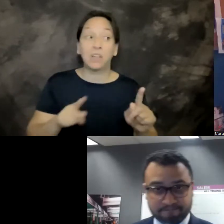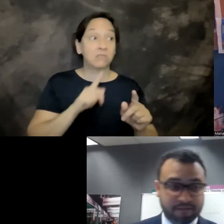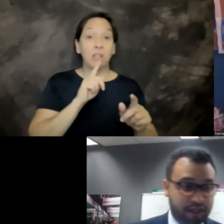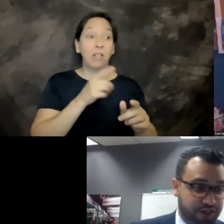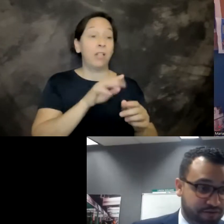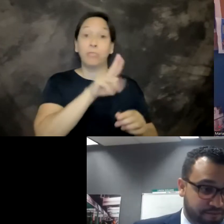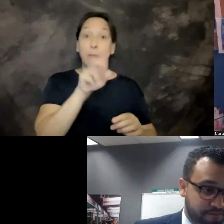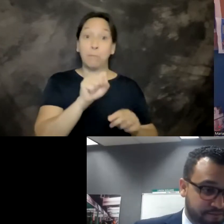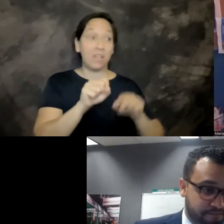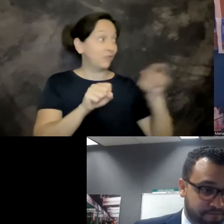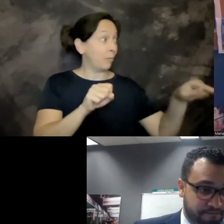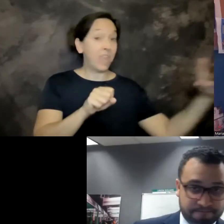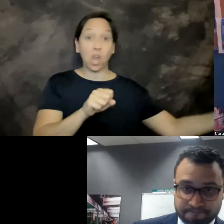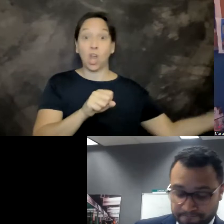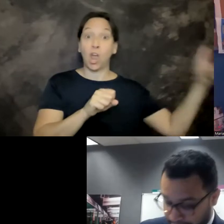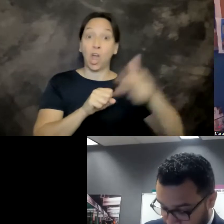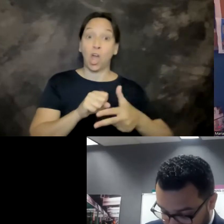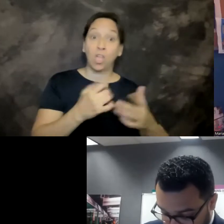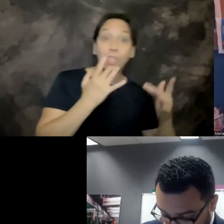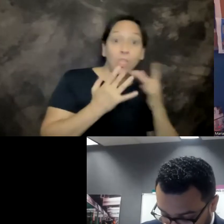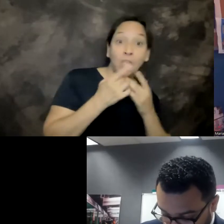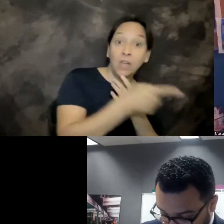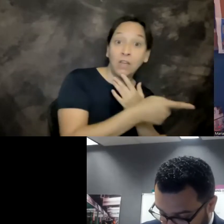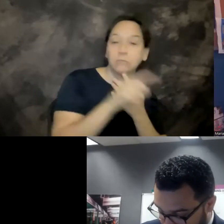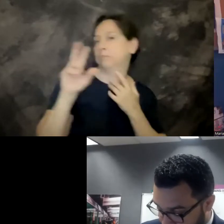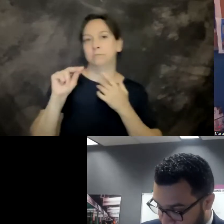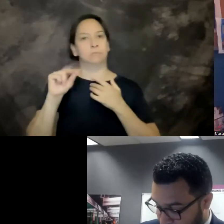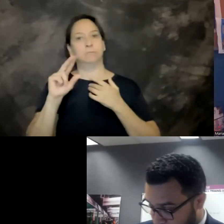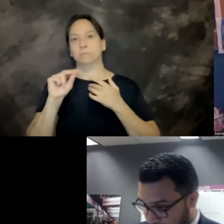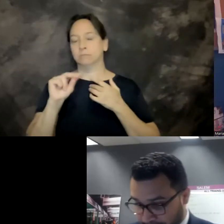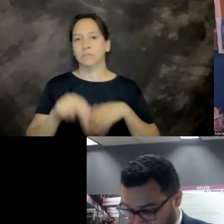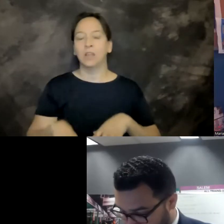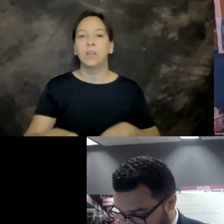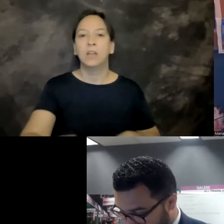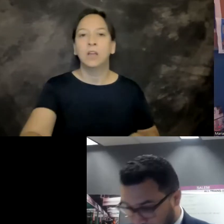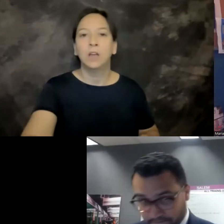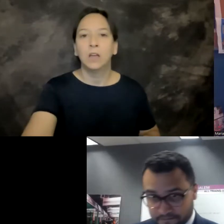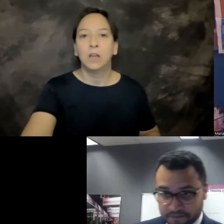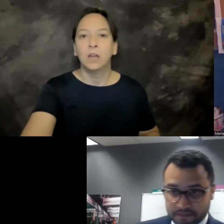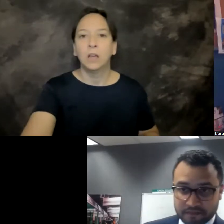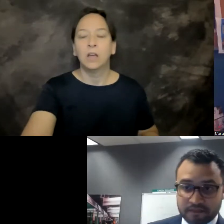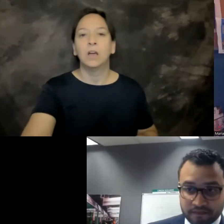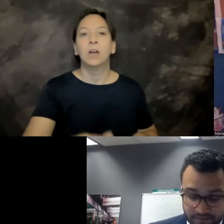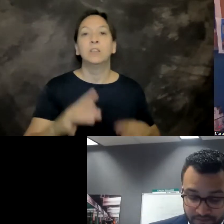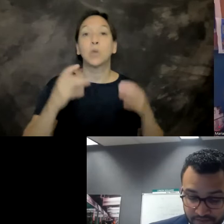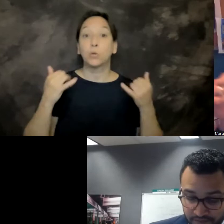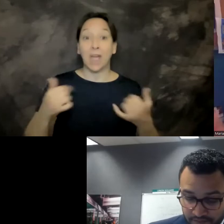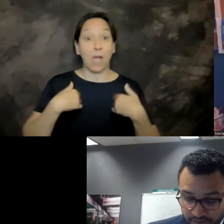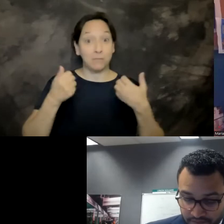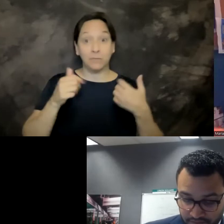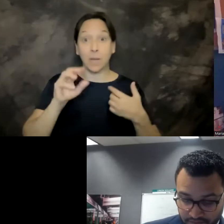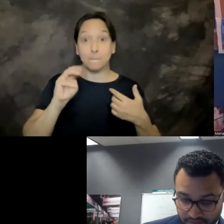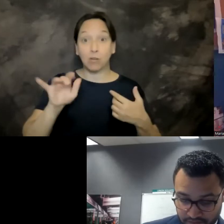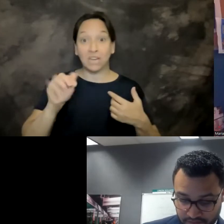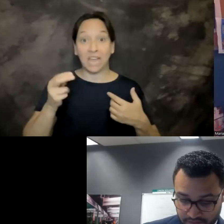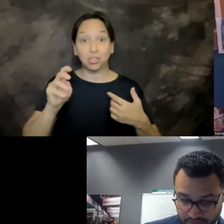Thank you, Angel. Yeah. All right, there's a lot more questions in the chat. I'm doing my best to keep track of them. And then for those quick ones, I'm trying just to get them out of the way